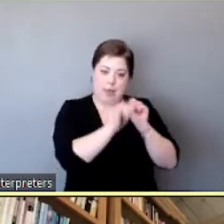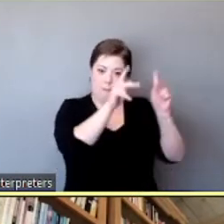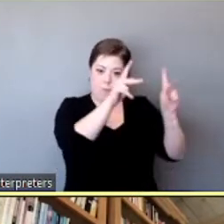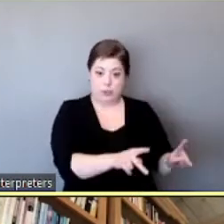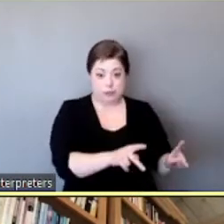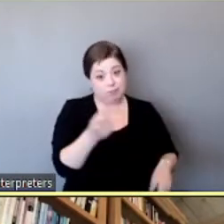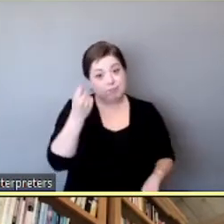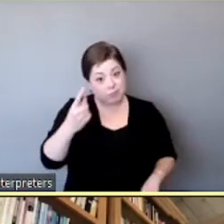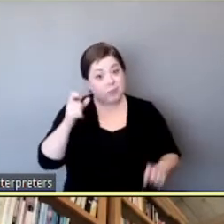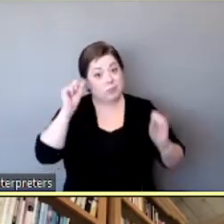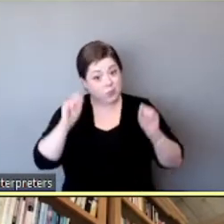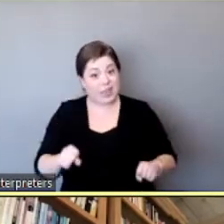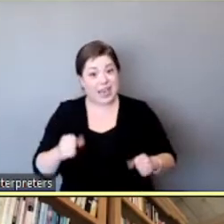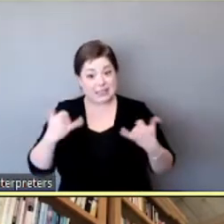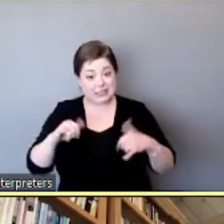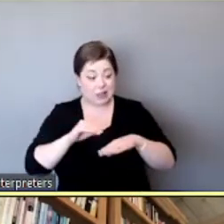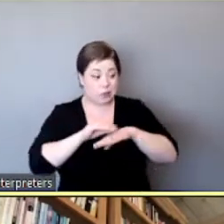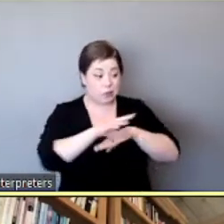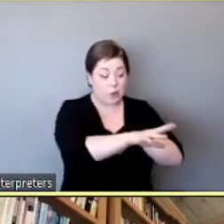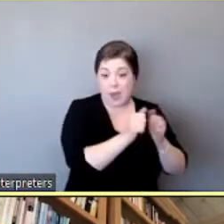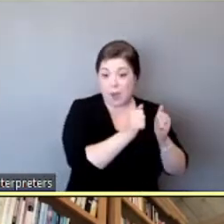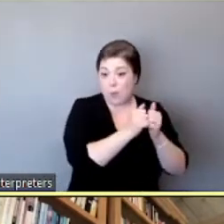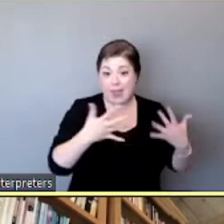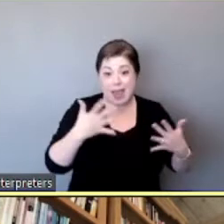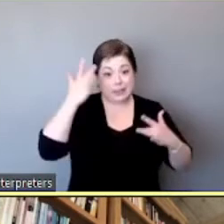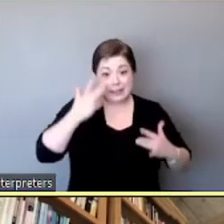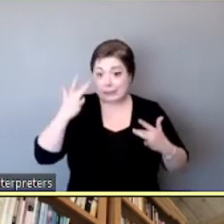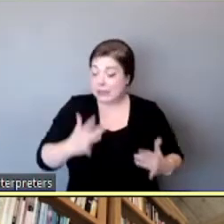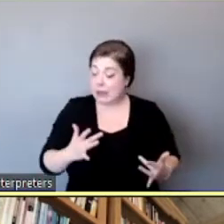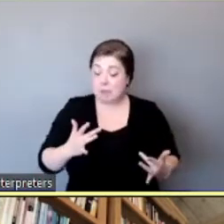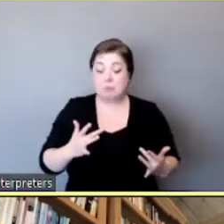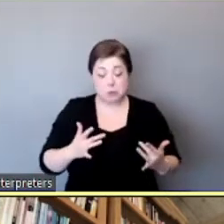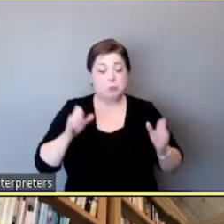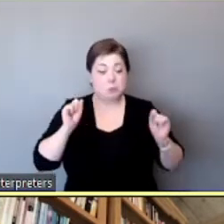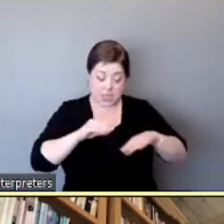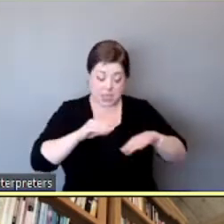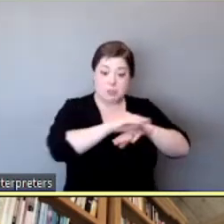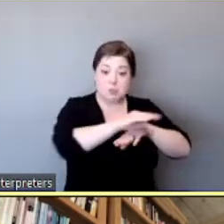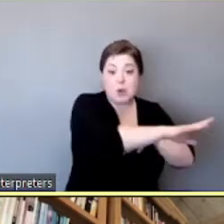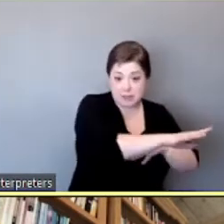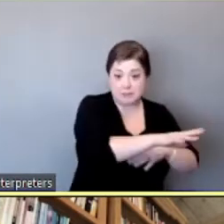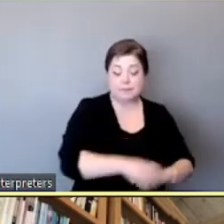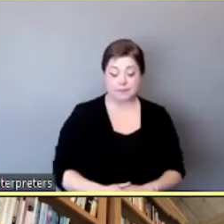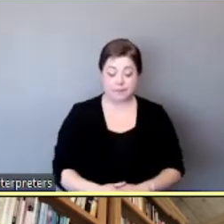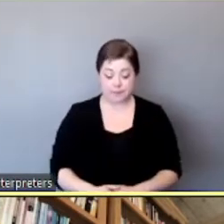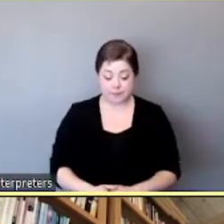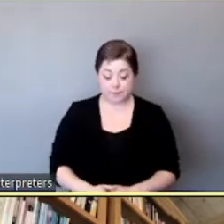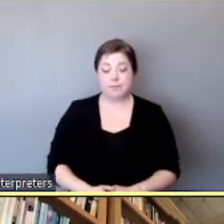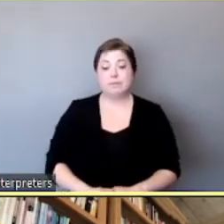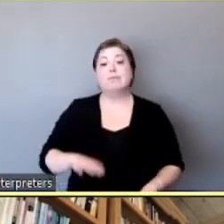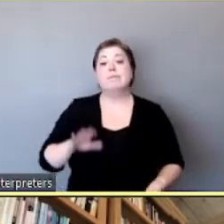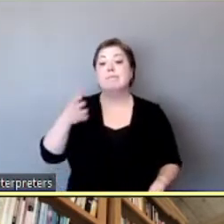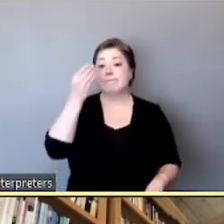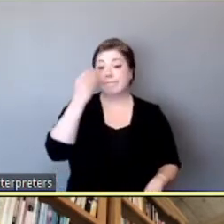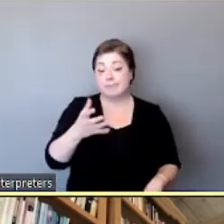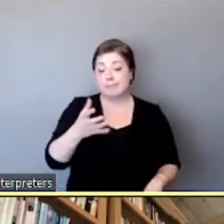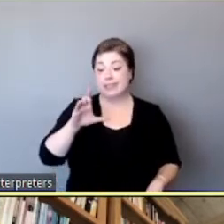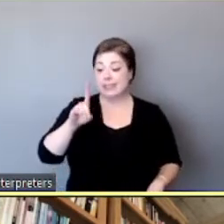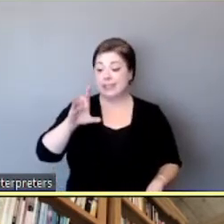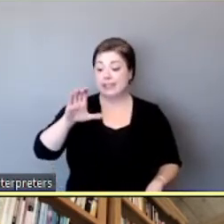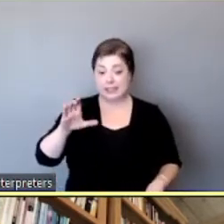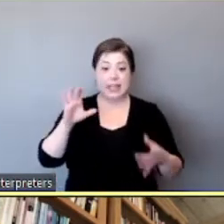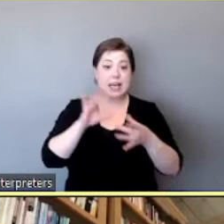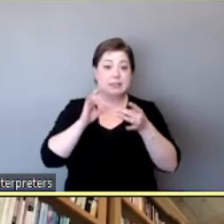transmit it still without symptoms. We don't want you to carry it. And then also CDC is saying everyone,